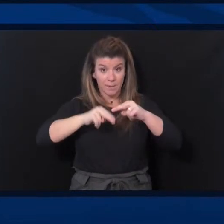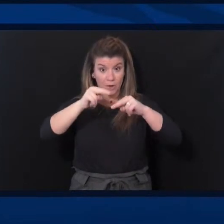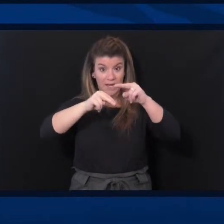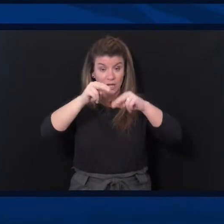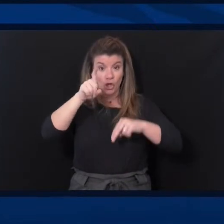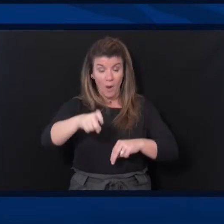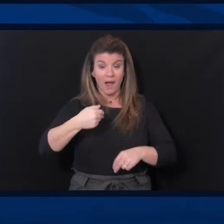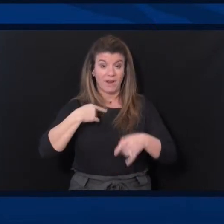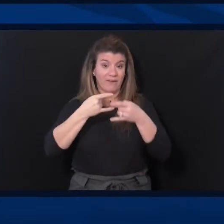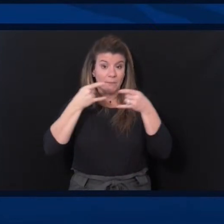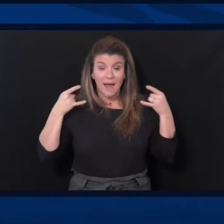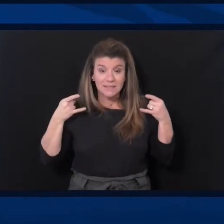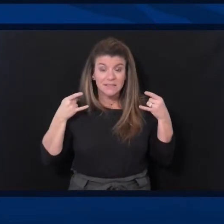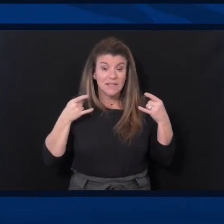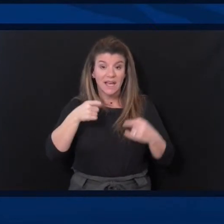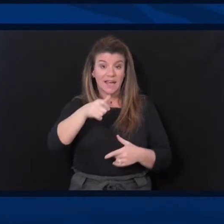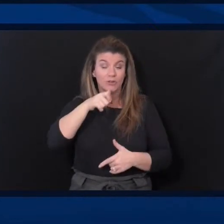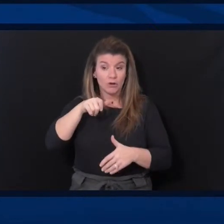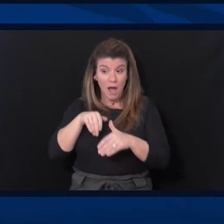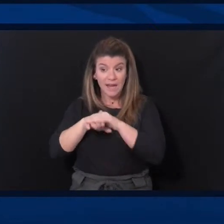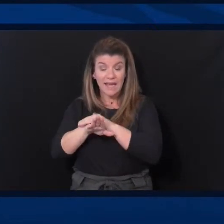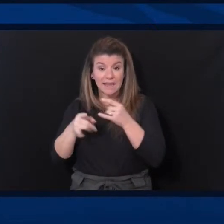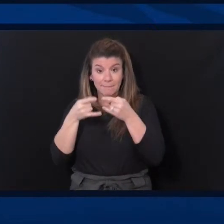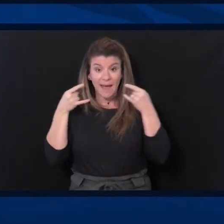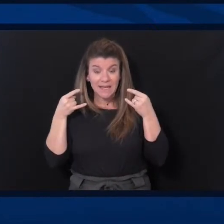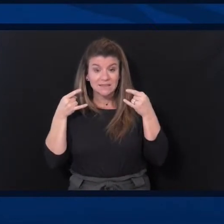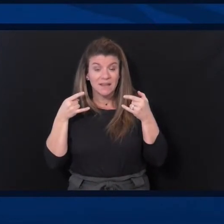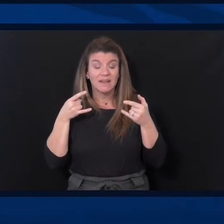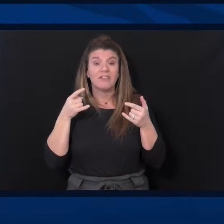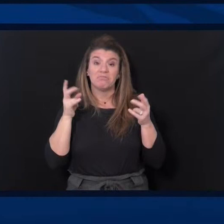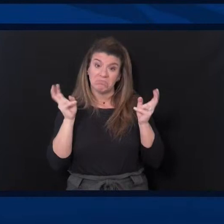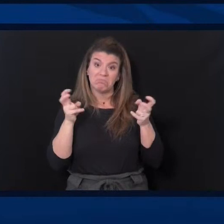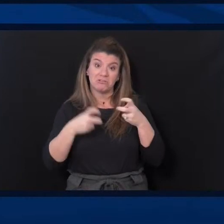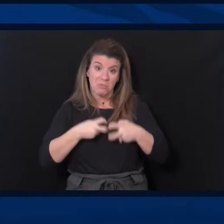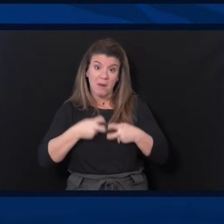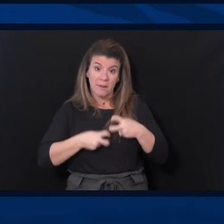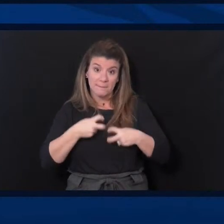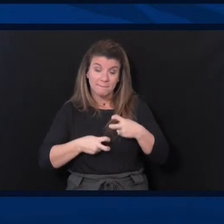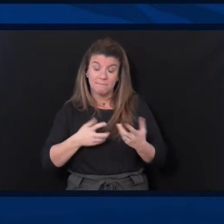Capitol building, you know, you've got an issue, that's for sure.